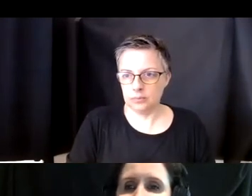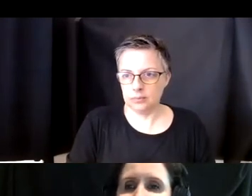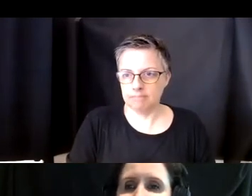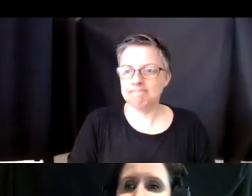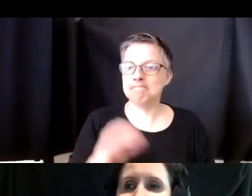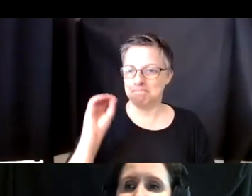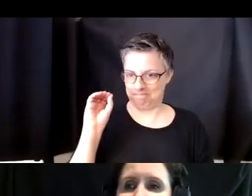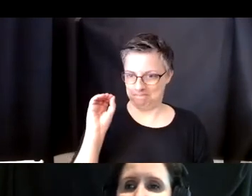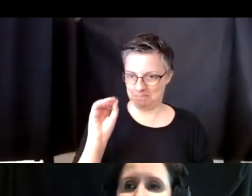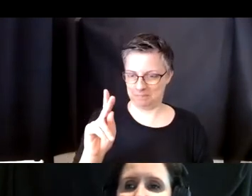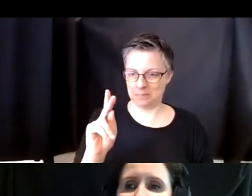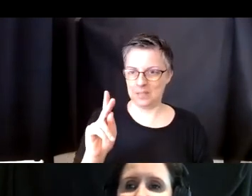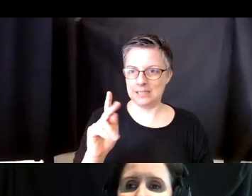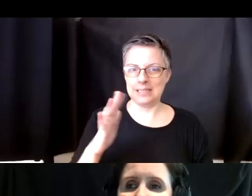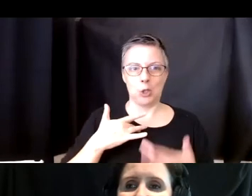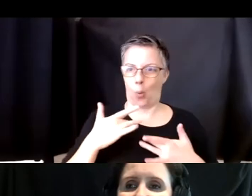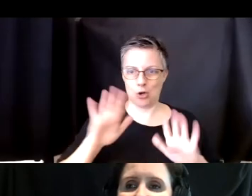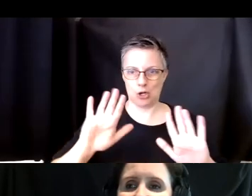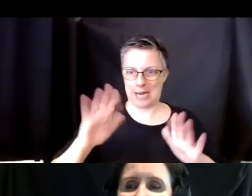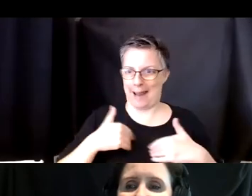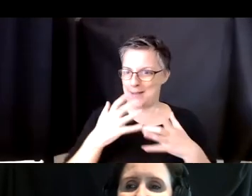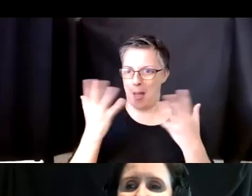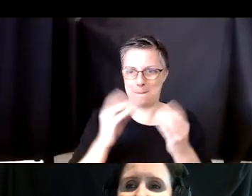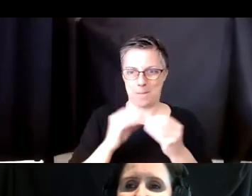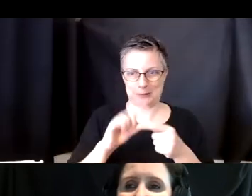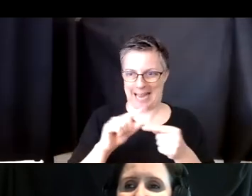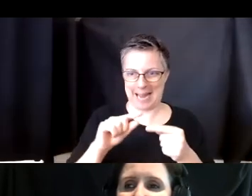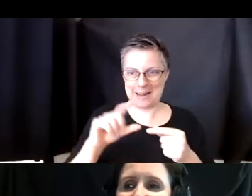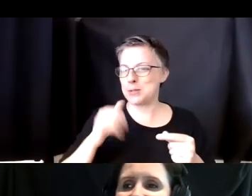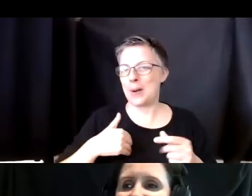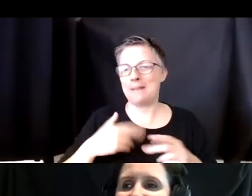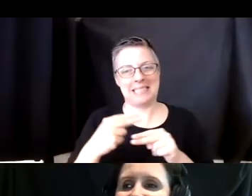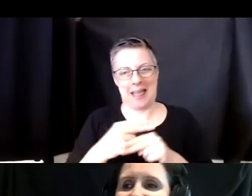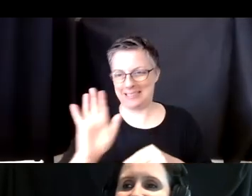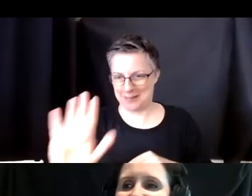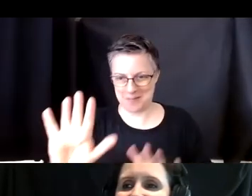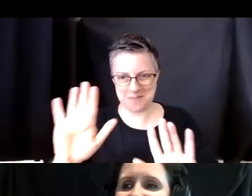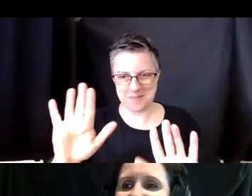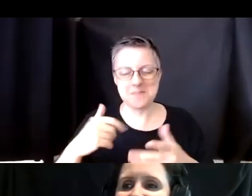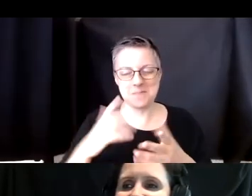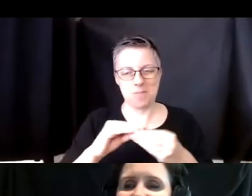Okay, don't worry, I have a lot more to say. I just don't have slides in between.